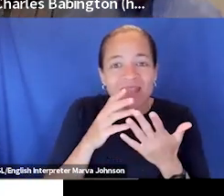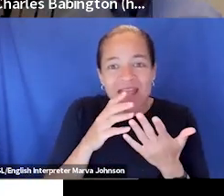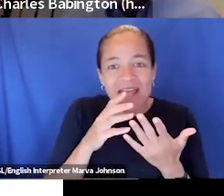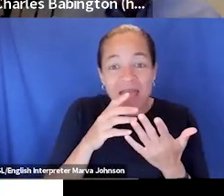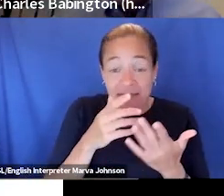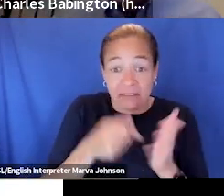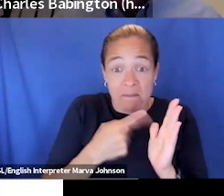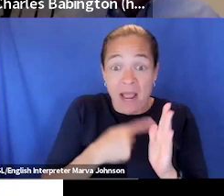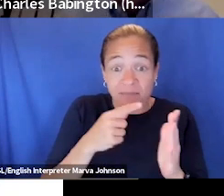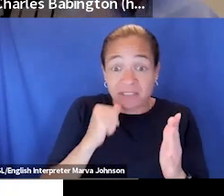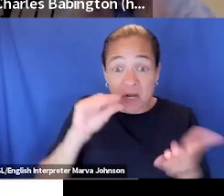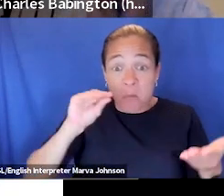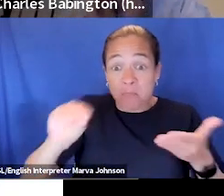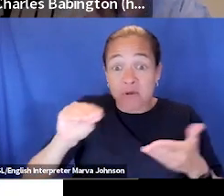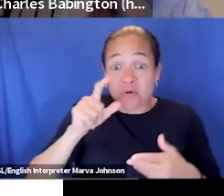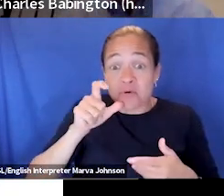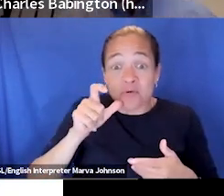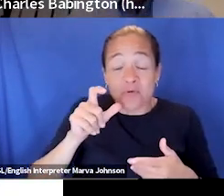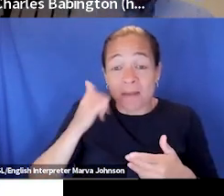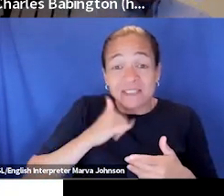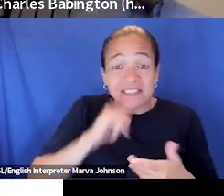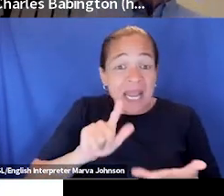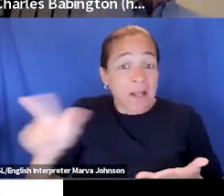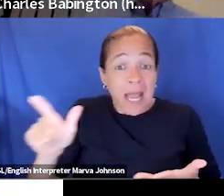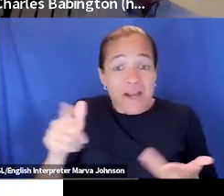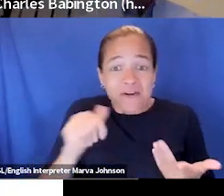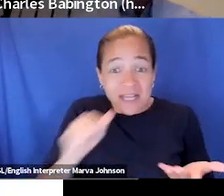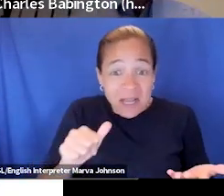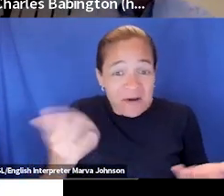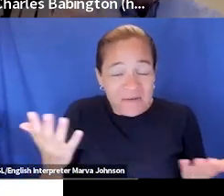So they don't have to say who made the mistake, probably their boss.